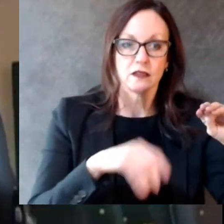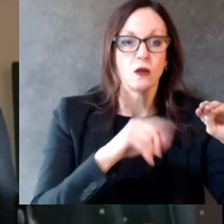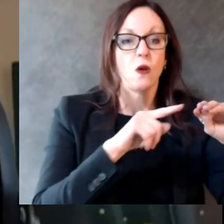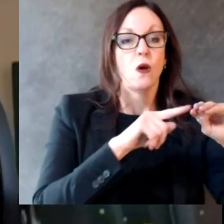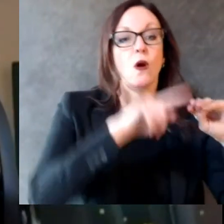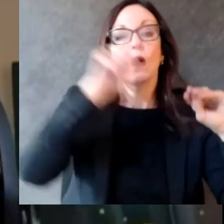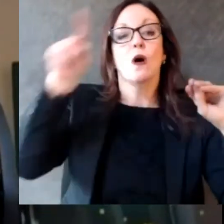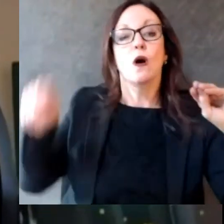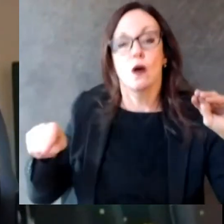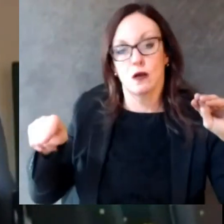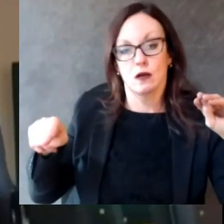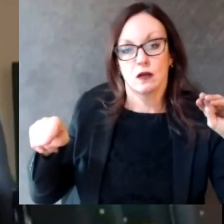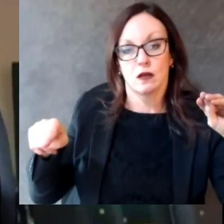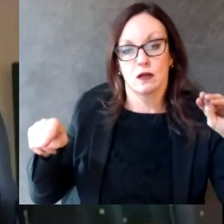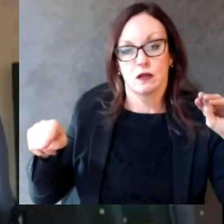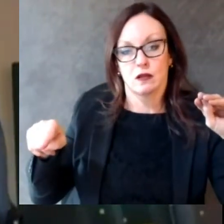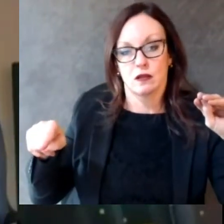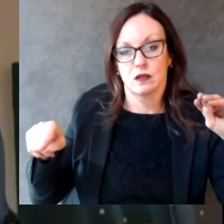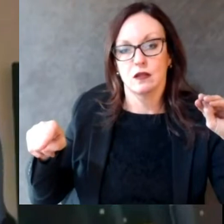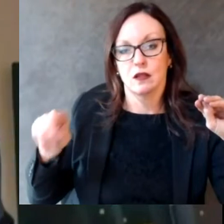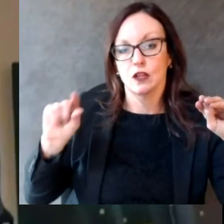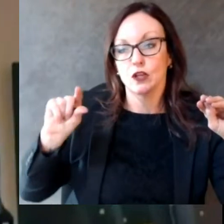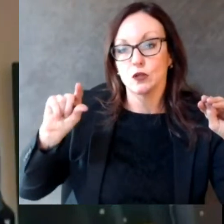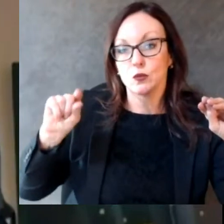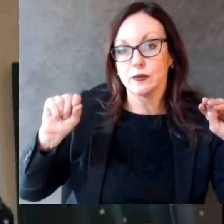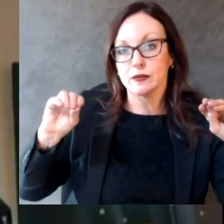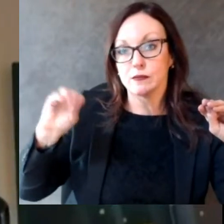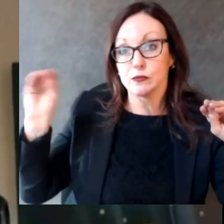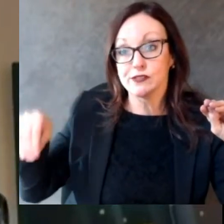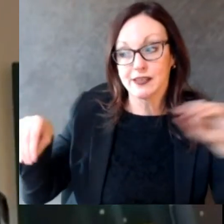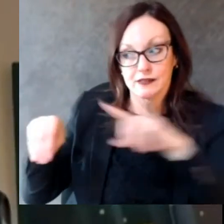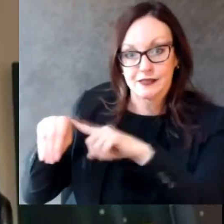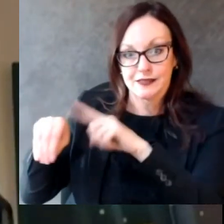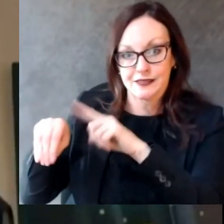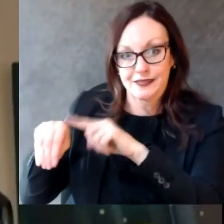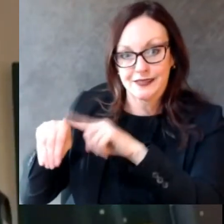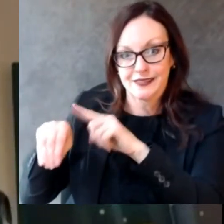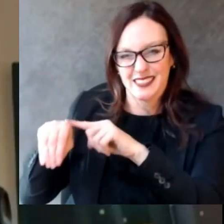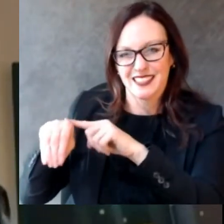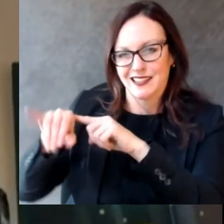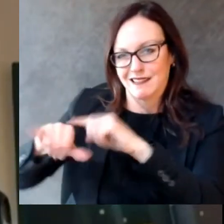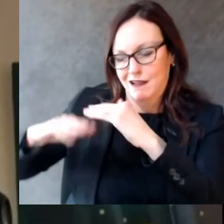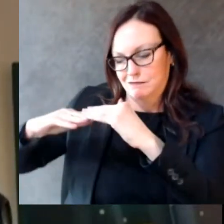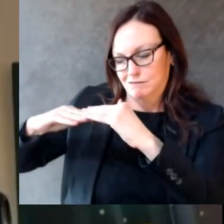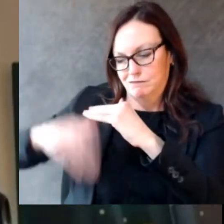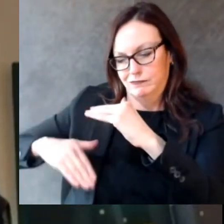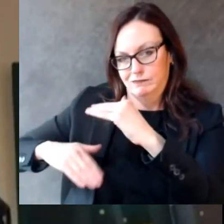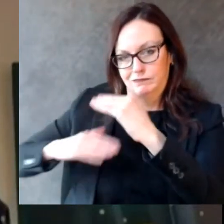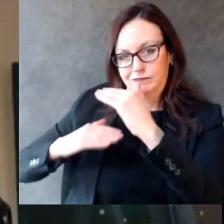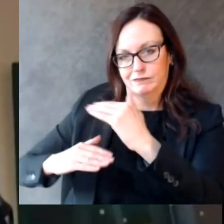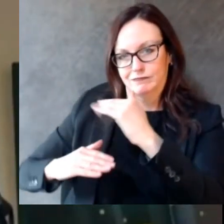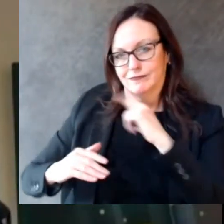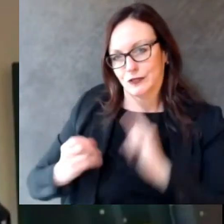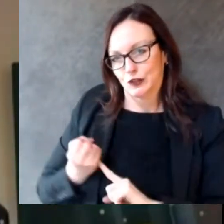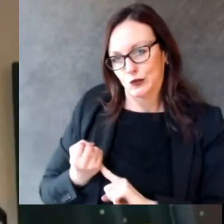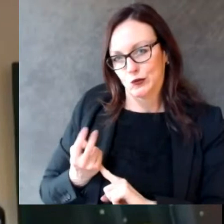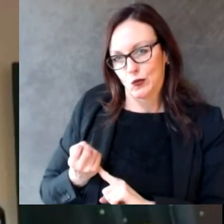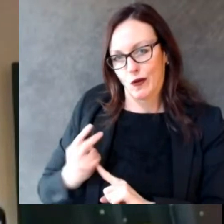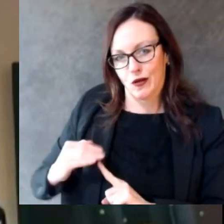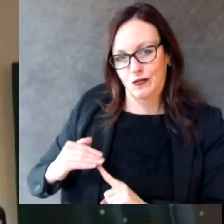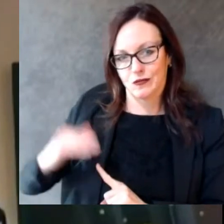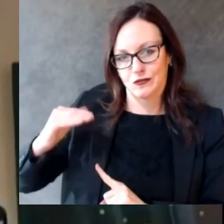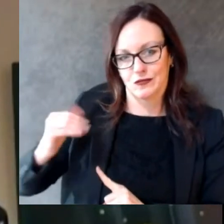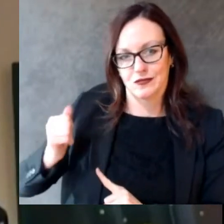not yet eligible for vaccine. So how it assists with when we think about herd immunity is there's now a